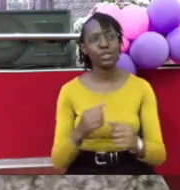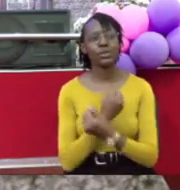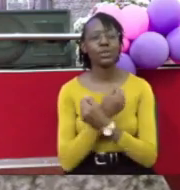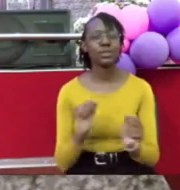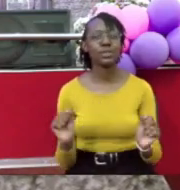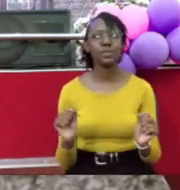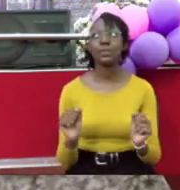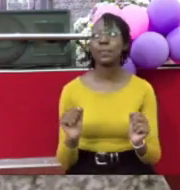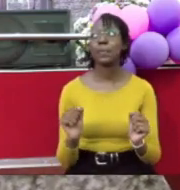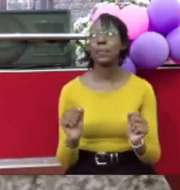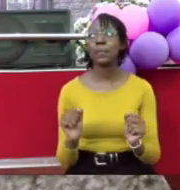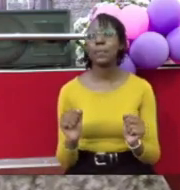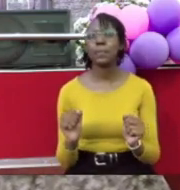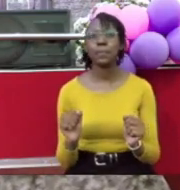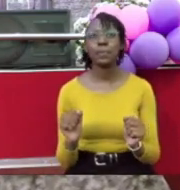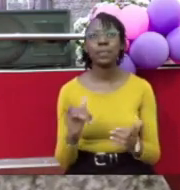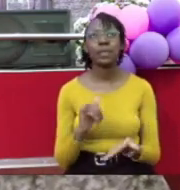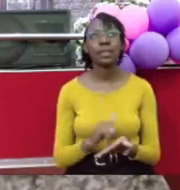nimeokoka. That was